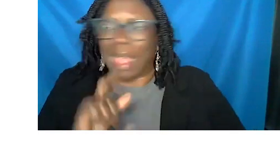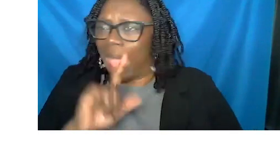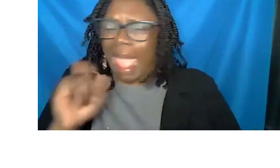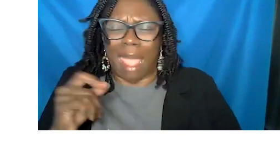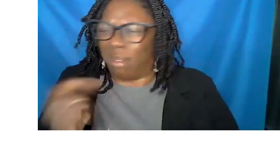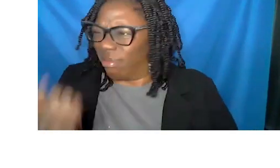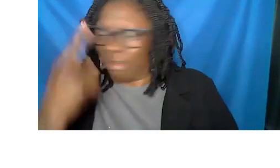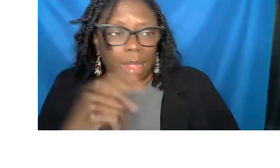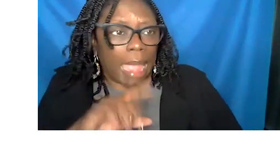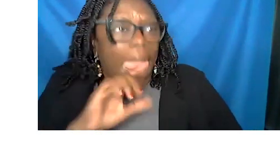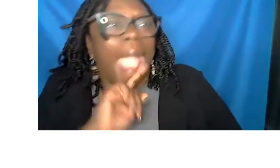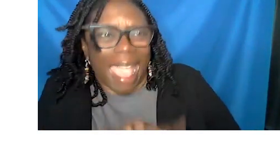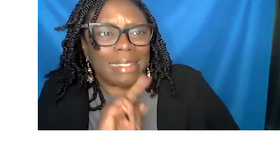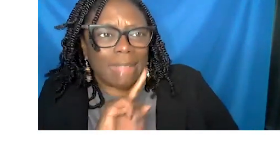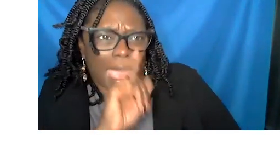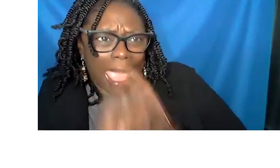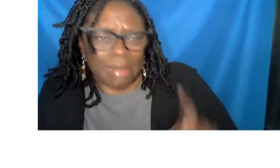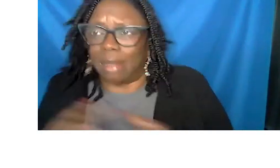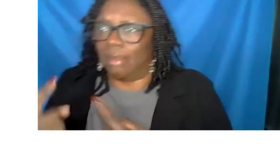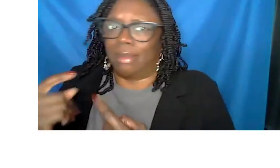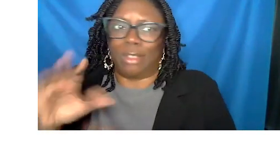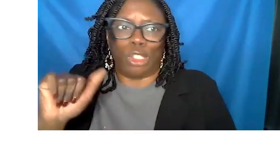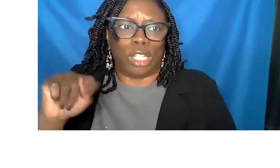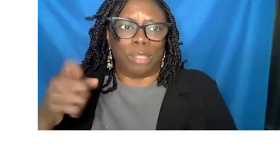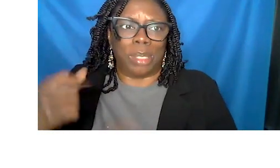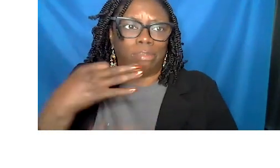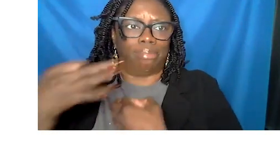didn't understand about anything that happened in that video.